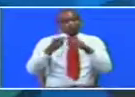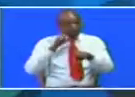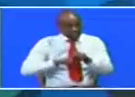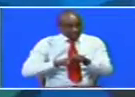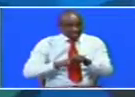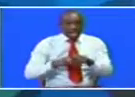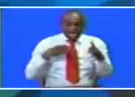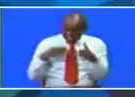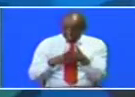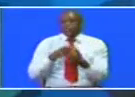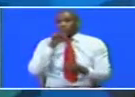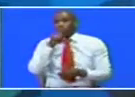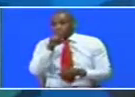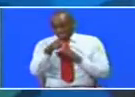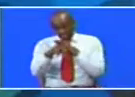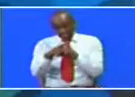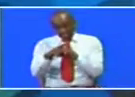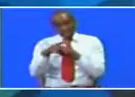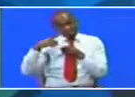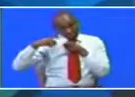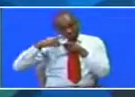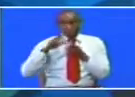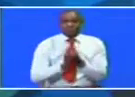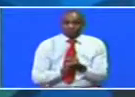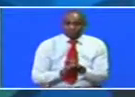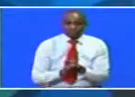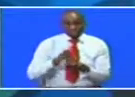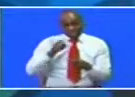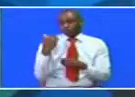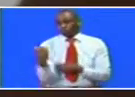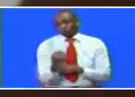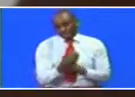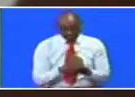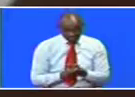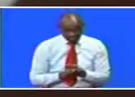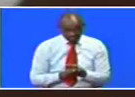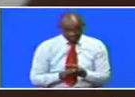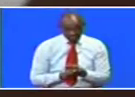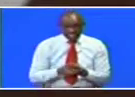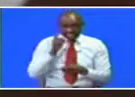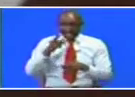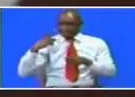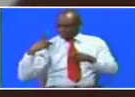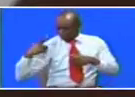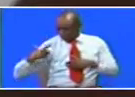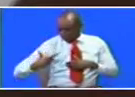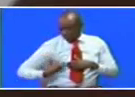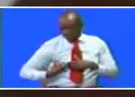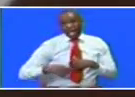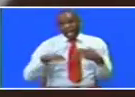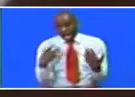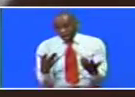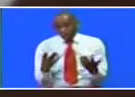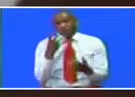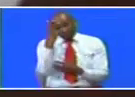against the malaria parasite Plasmodium falciparum in young children. The injectable vaccine will be administered in